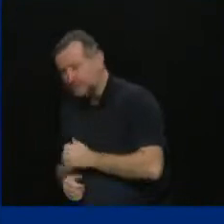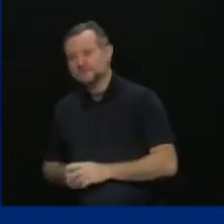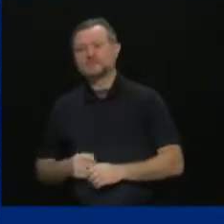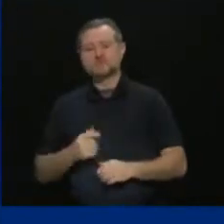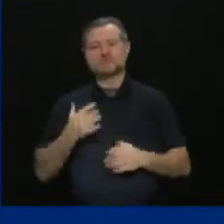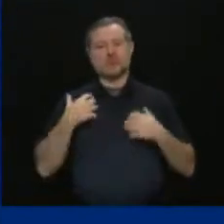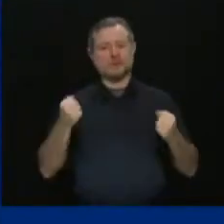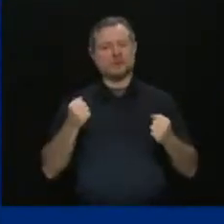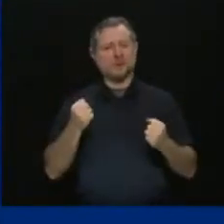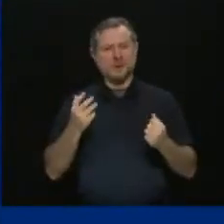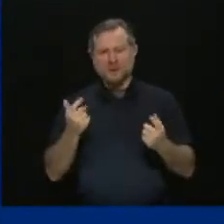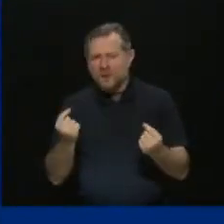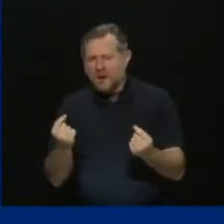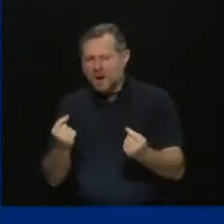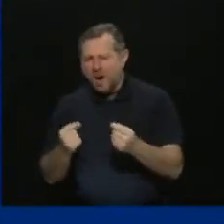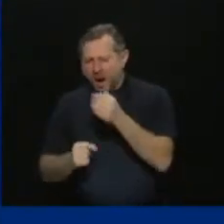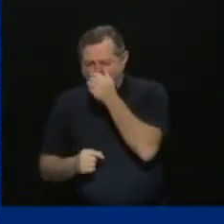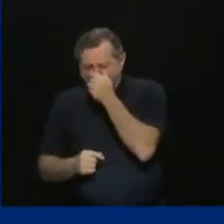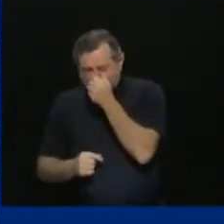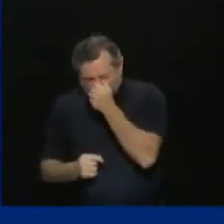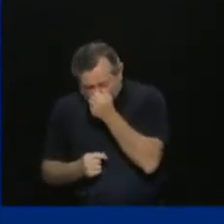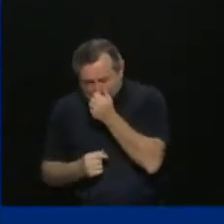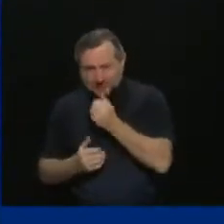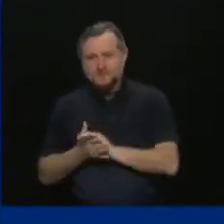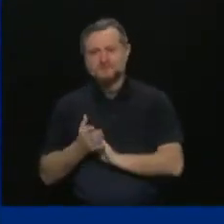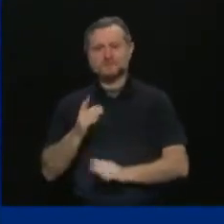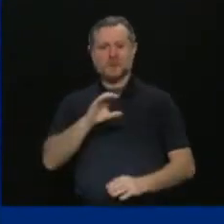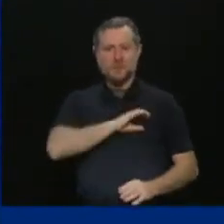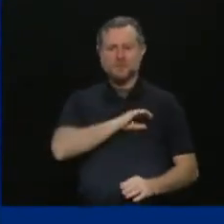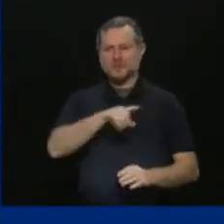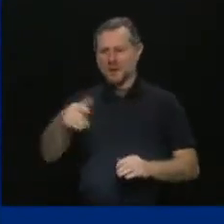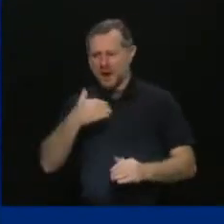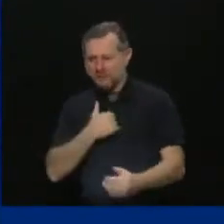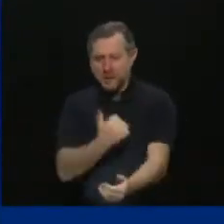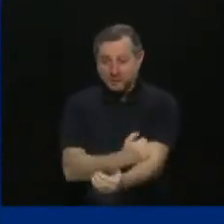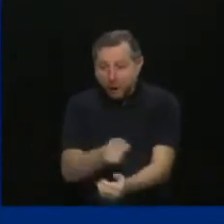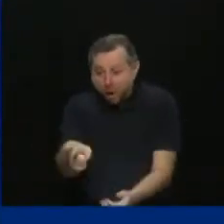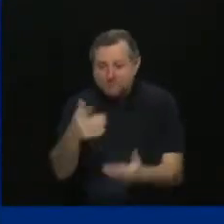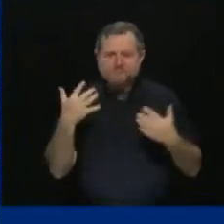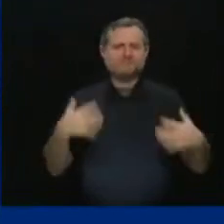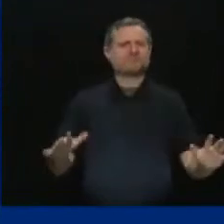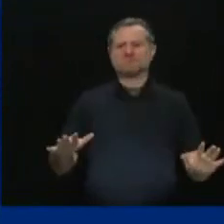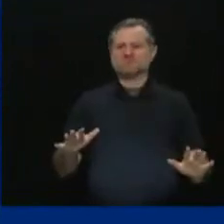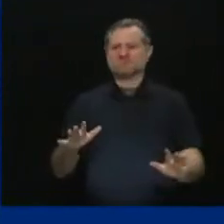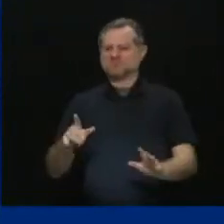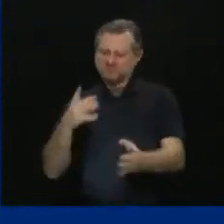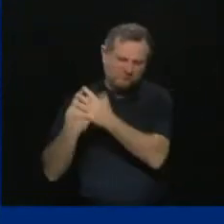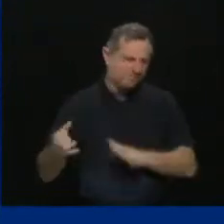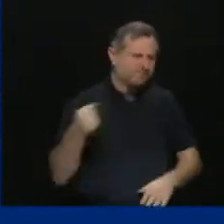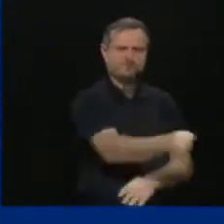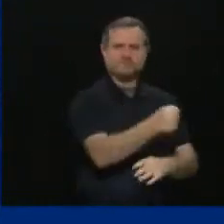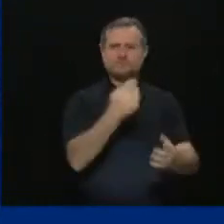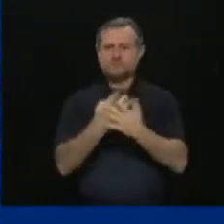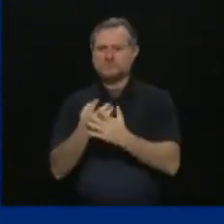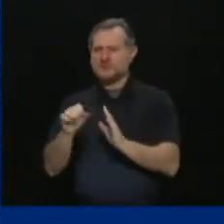York to do this. Does anybody think that should continue to be the law in the state of New York? Okay, all right, that's why we're here. Let's just, Gustavo Rivera recognized that, and Richard Godfrey